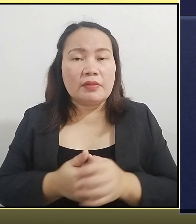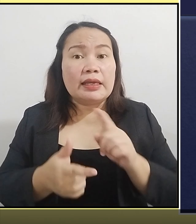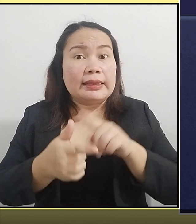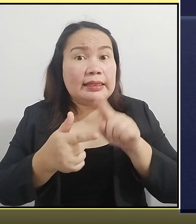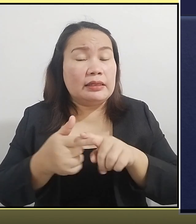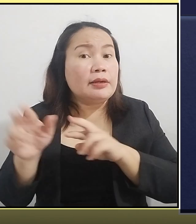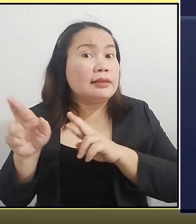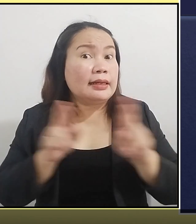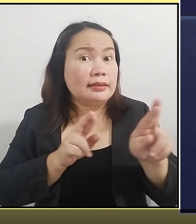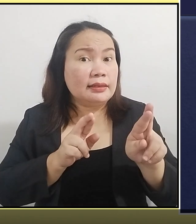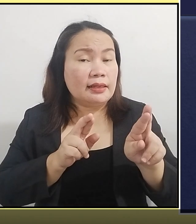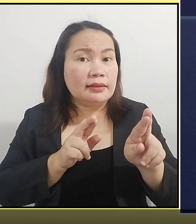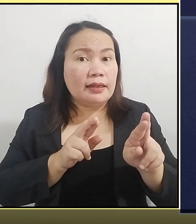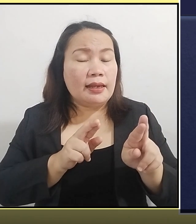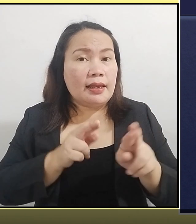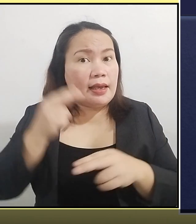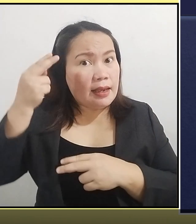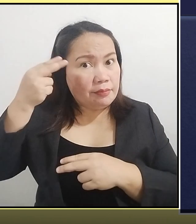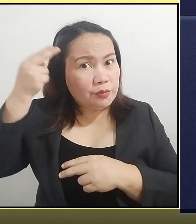si